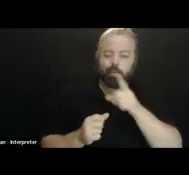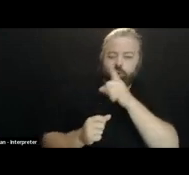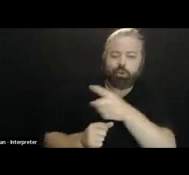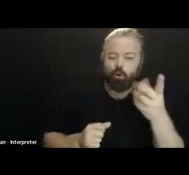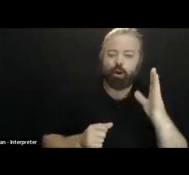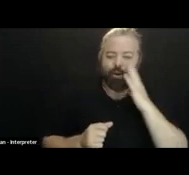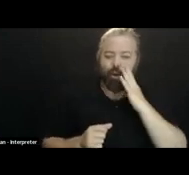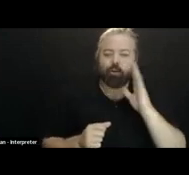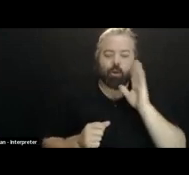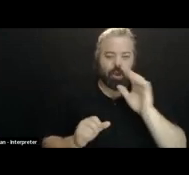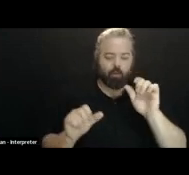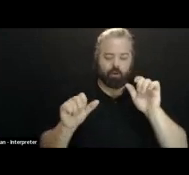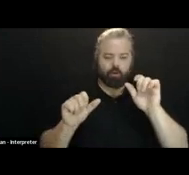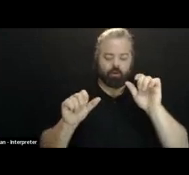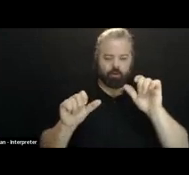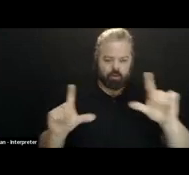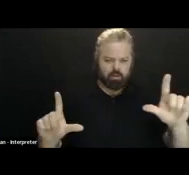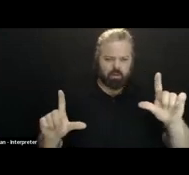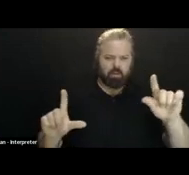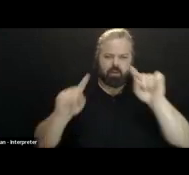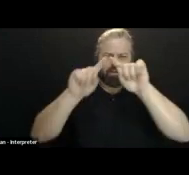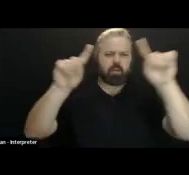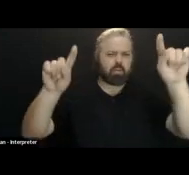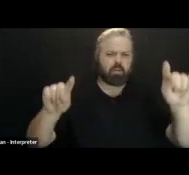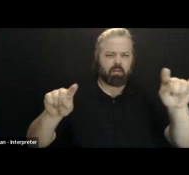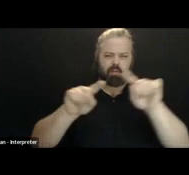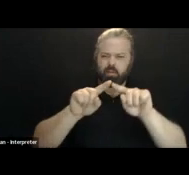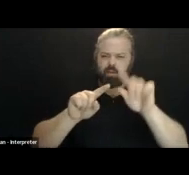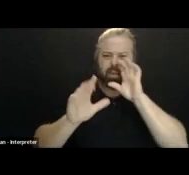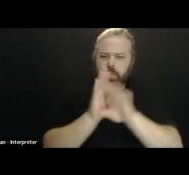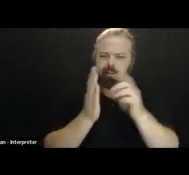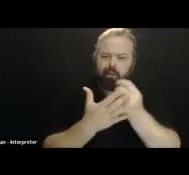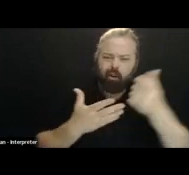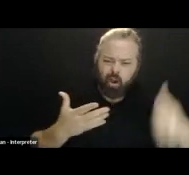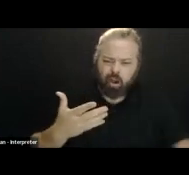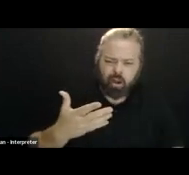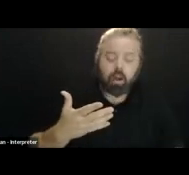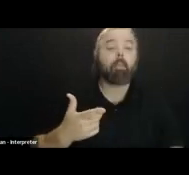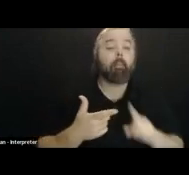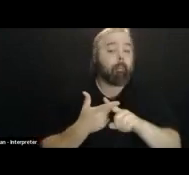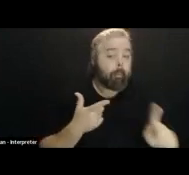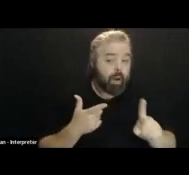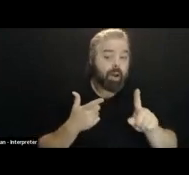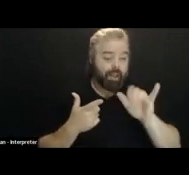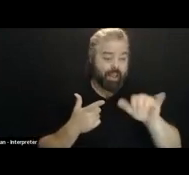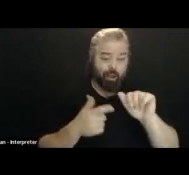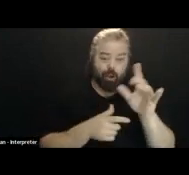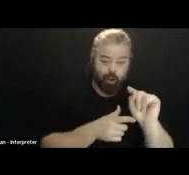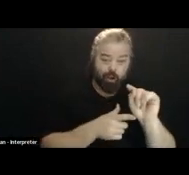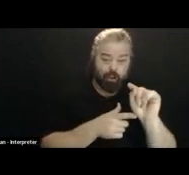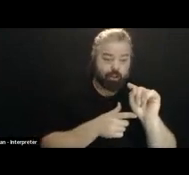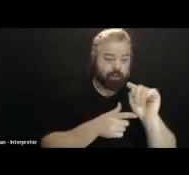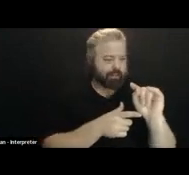empty box and I could usually see the alt text or image description in that field before I sort